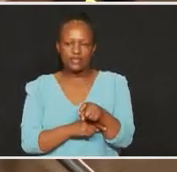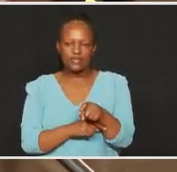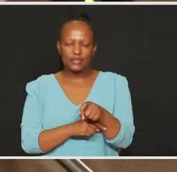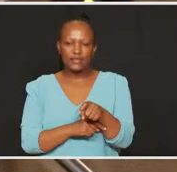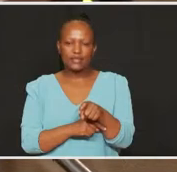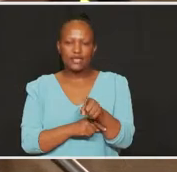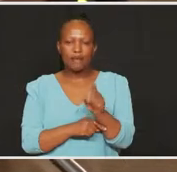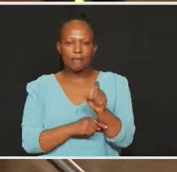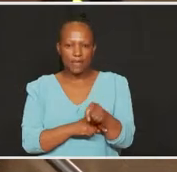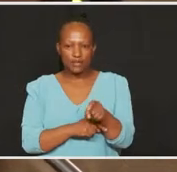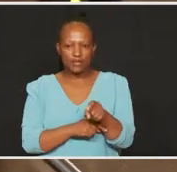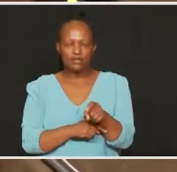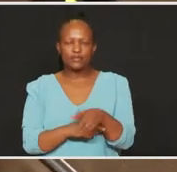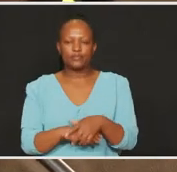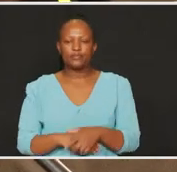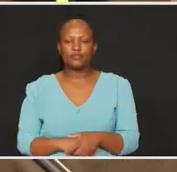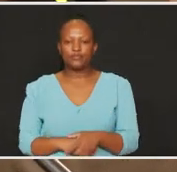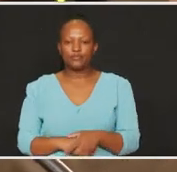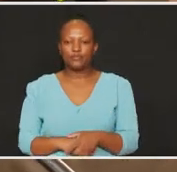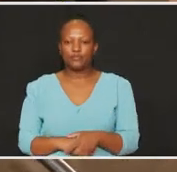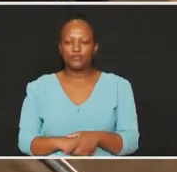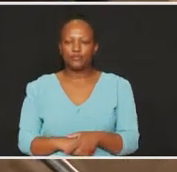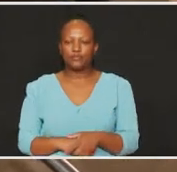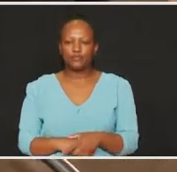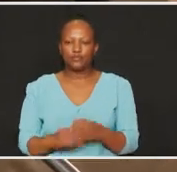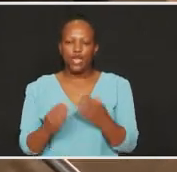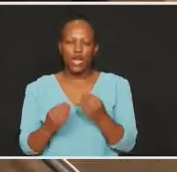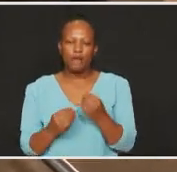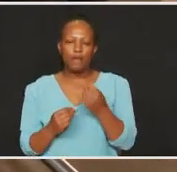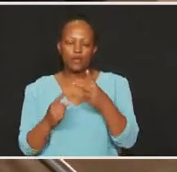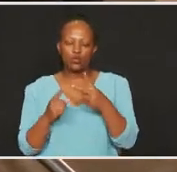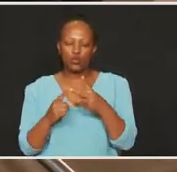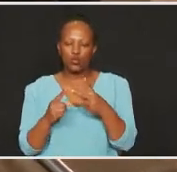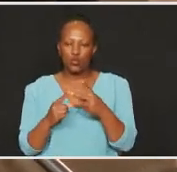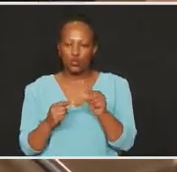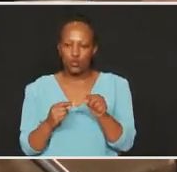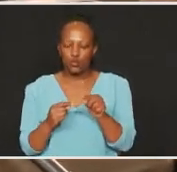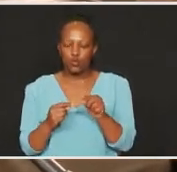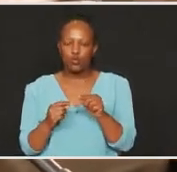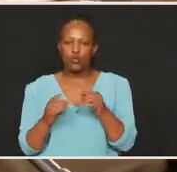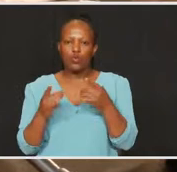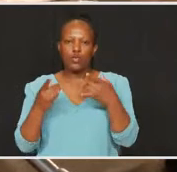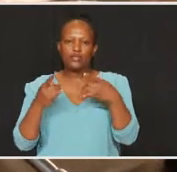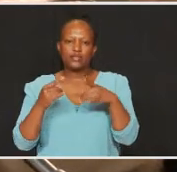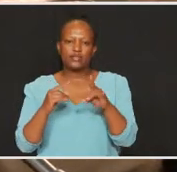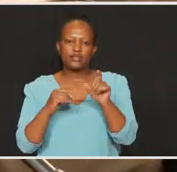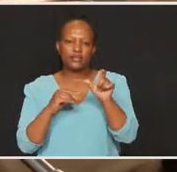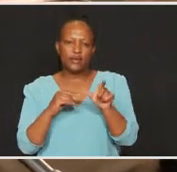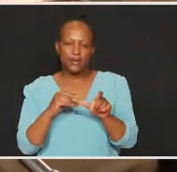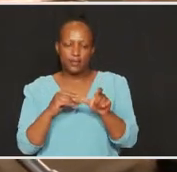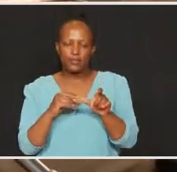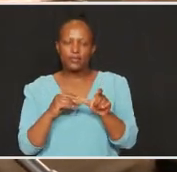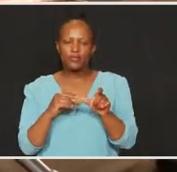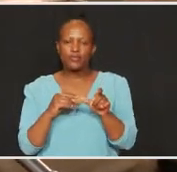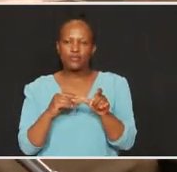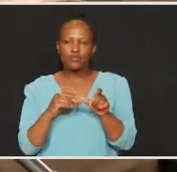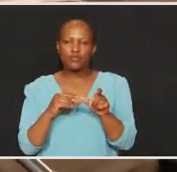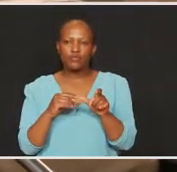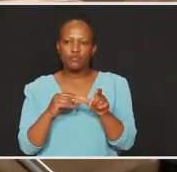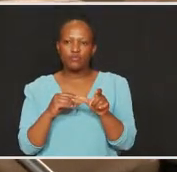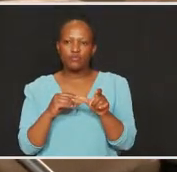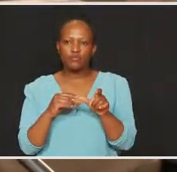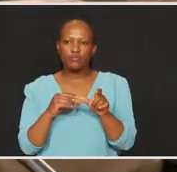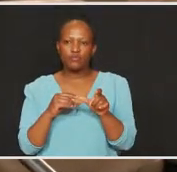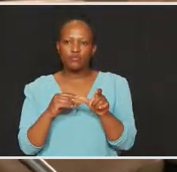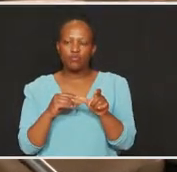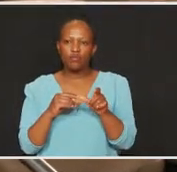compulsory number two person I'm calling on the total scrapping